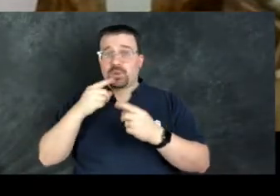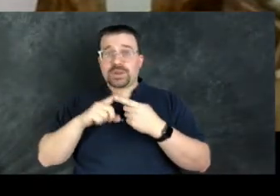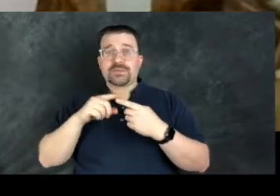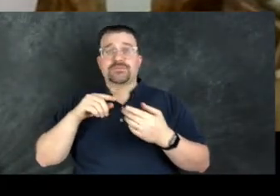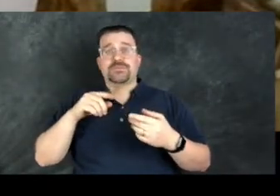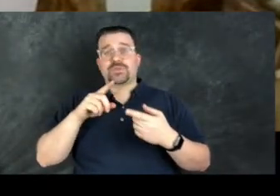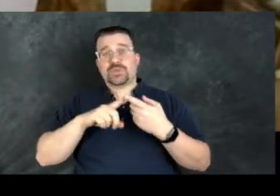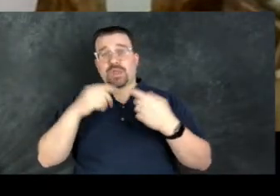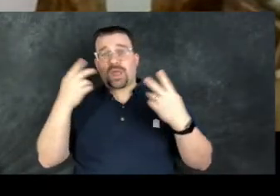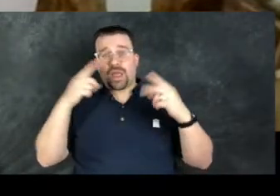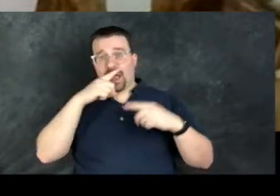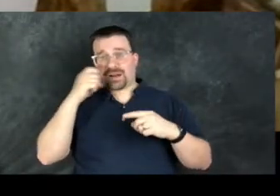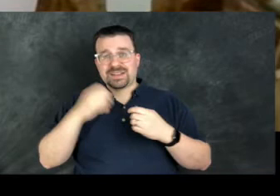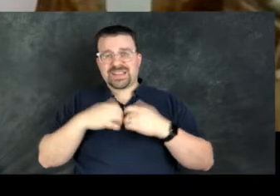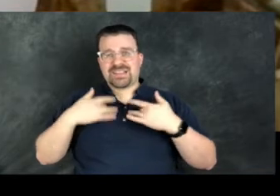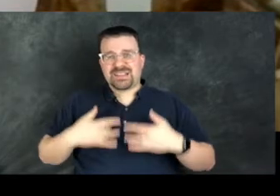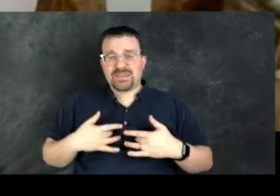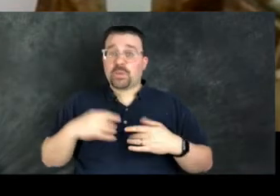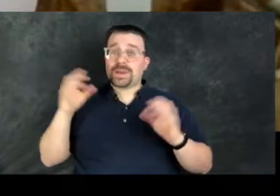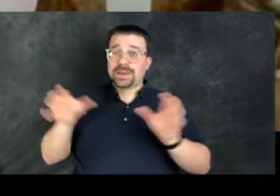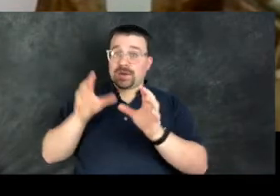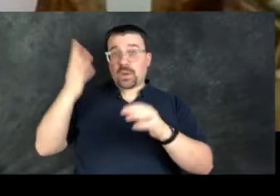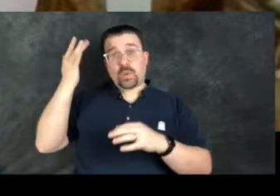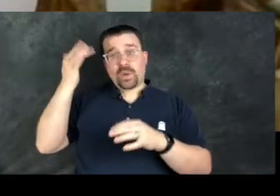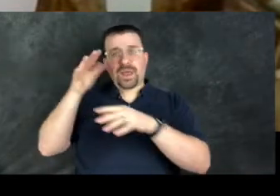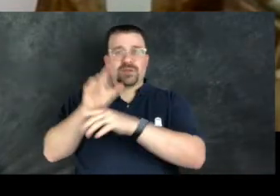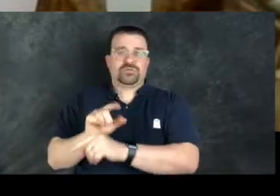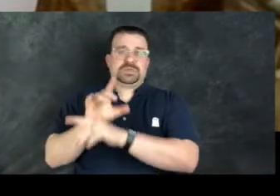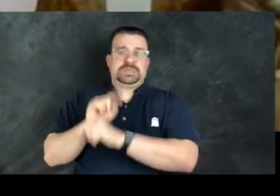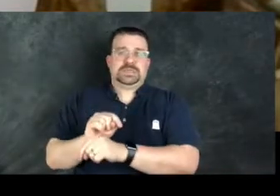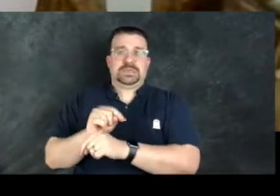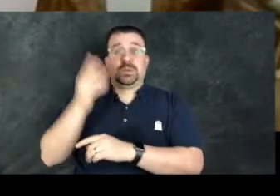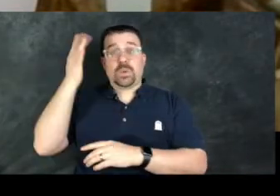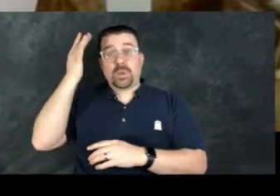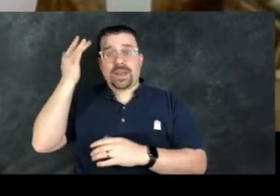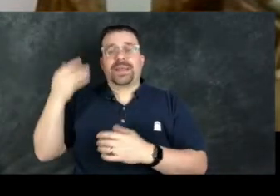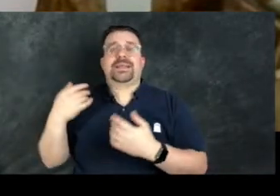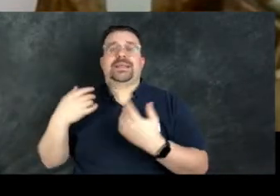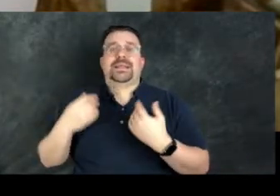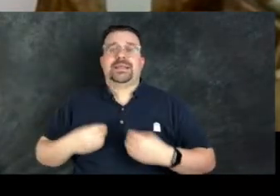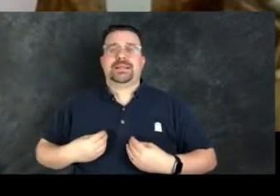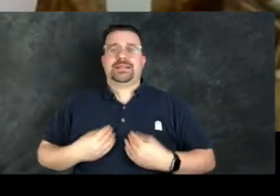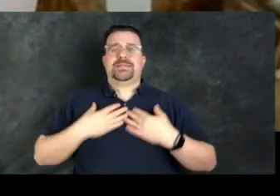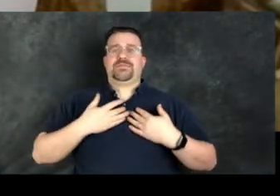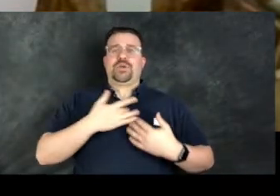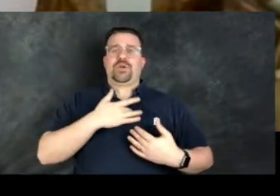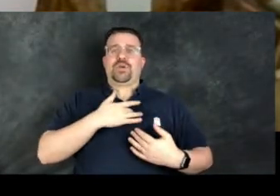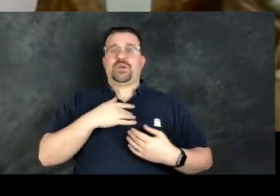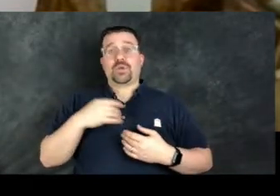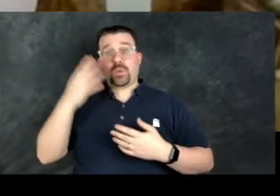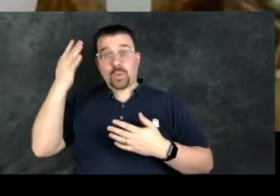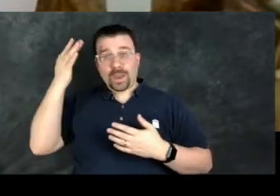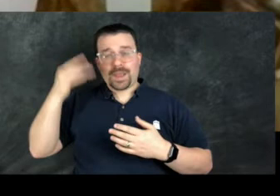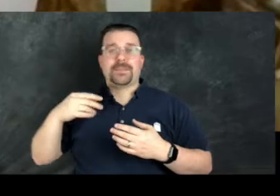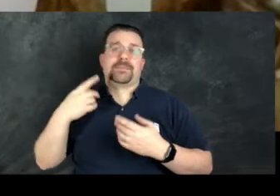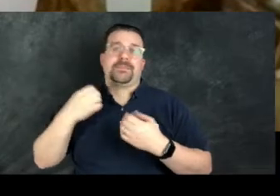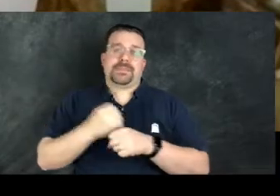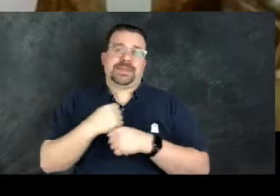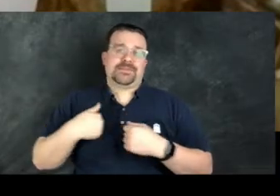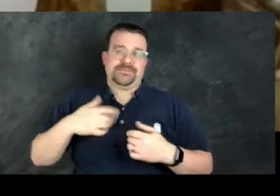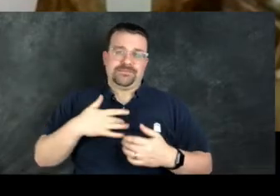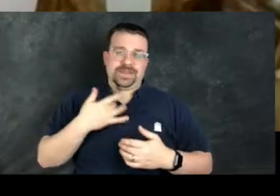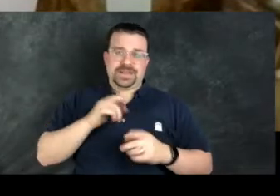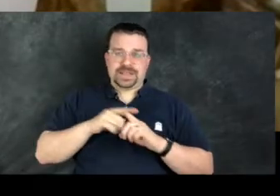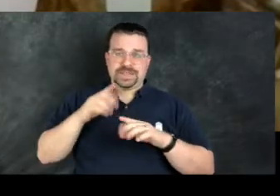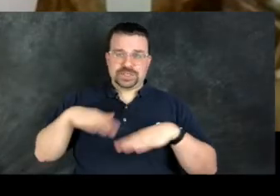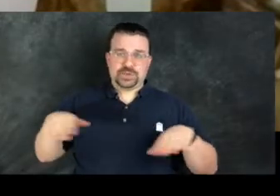decorate because it's tradition, because it lifts our hearts, because it makes us feel like children again. We